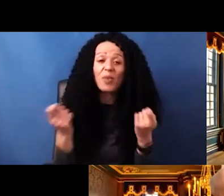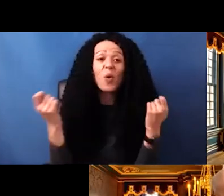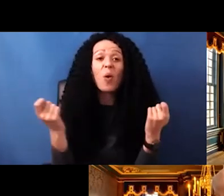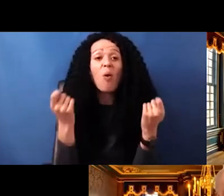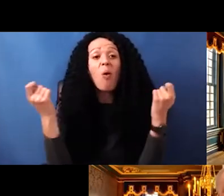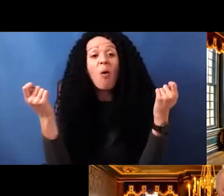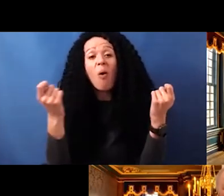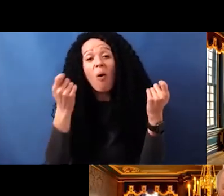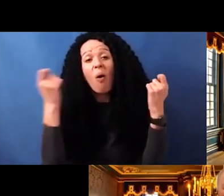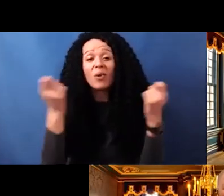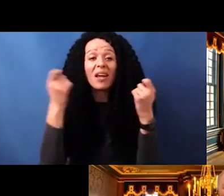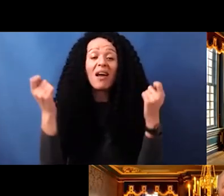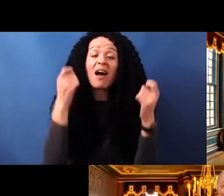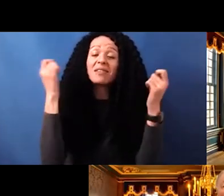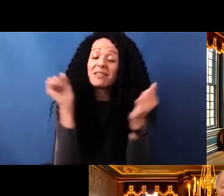the